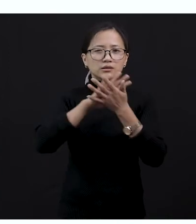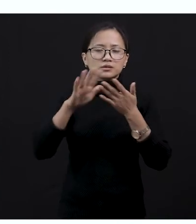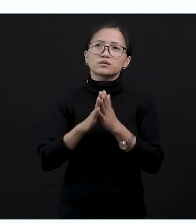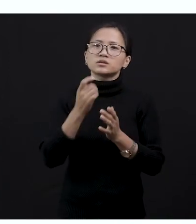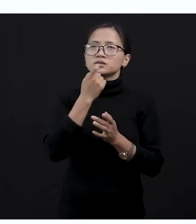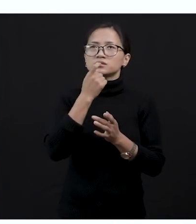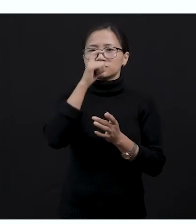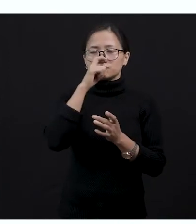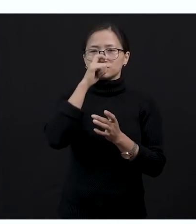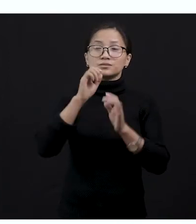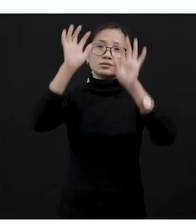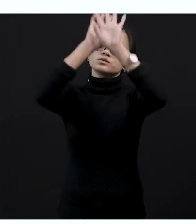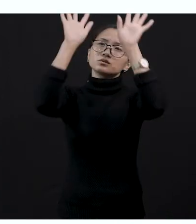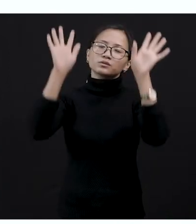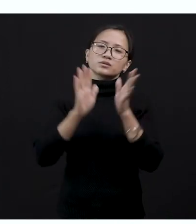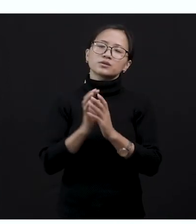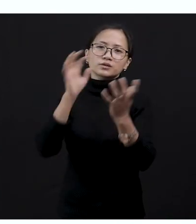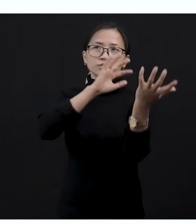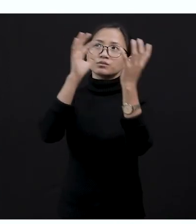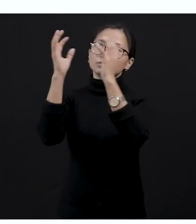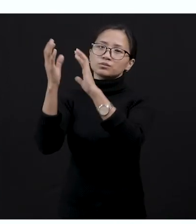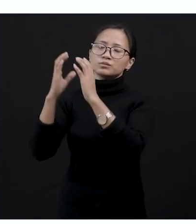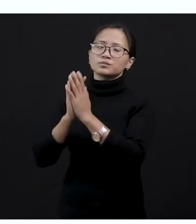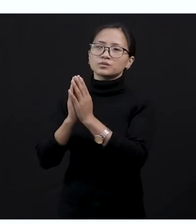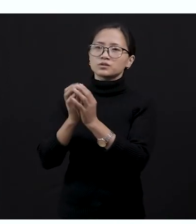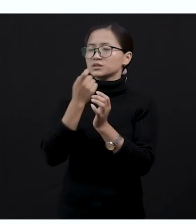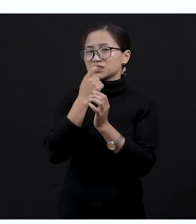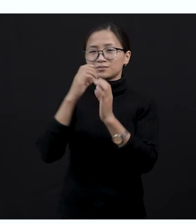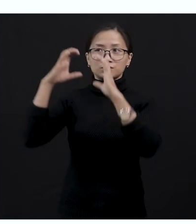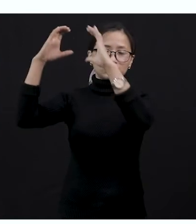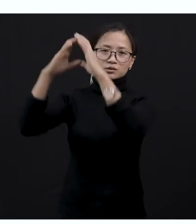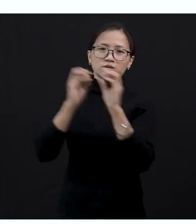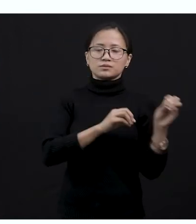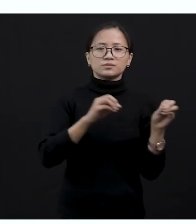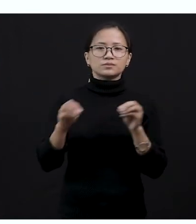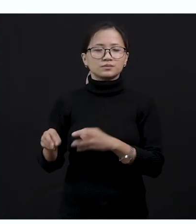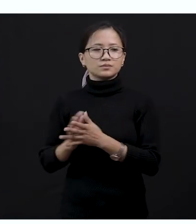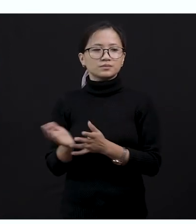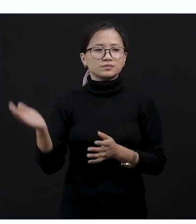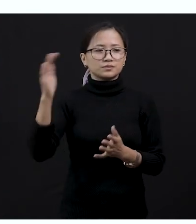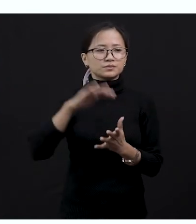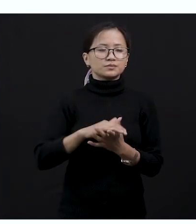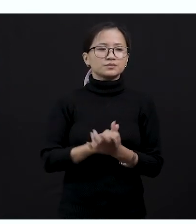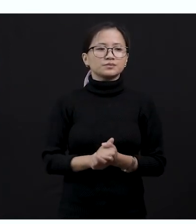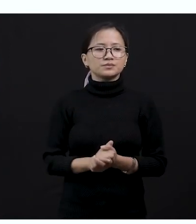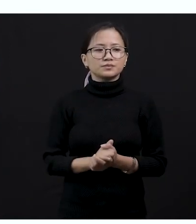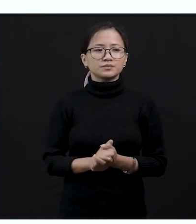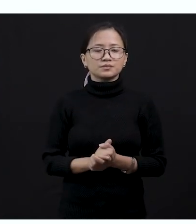that the moon is moving, right? But it's the earth that is moving, all right? Then coming to the